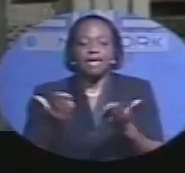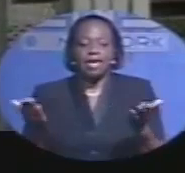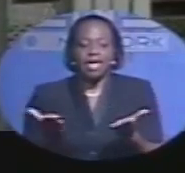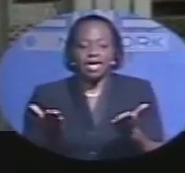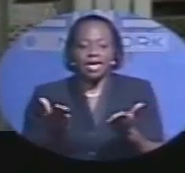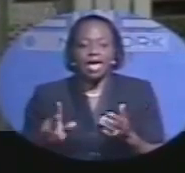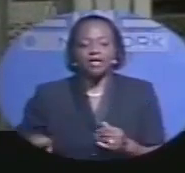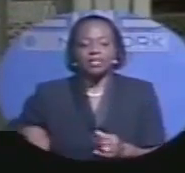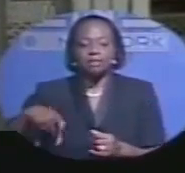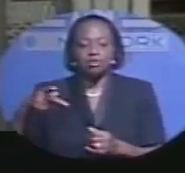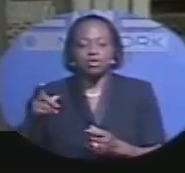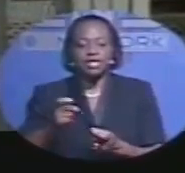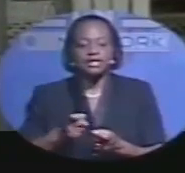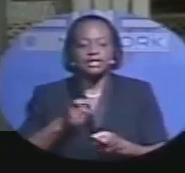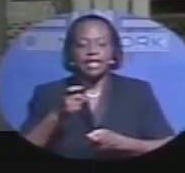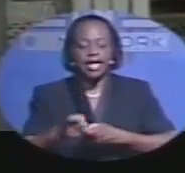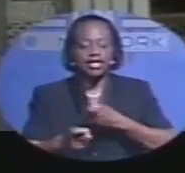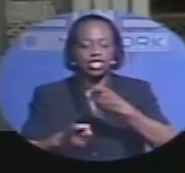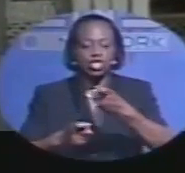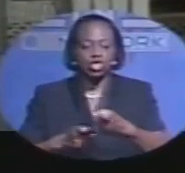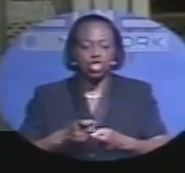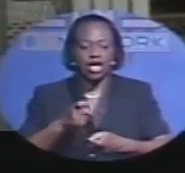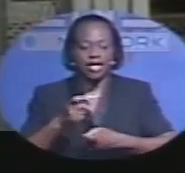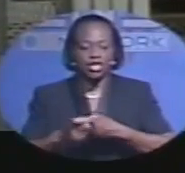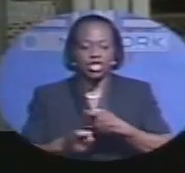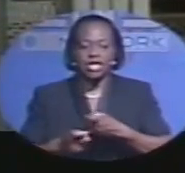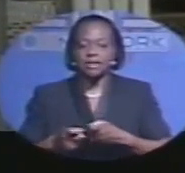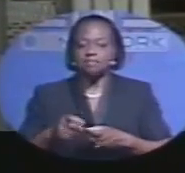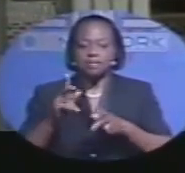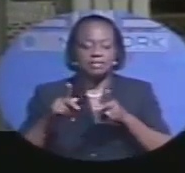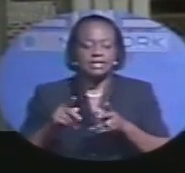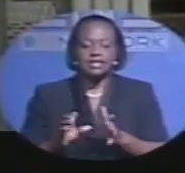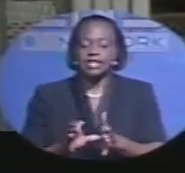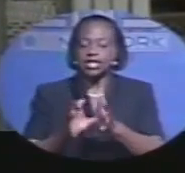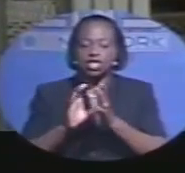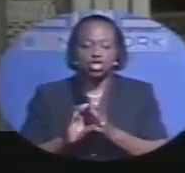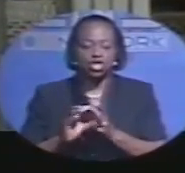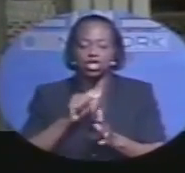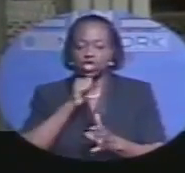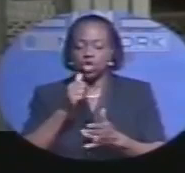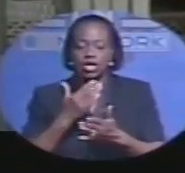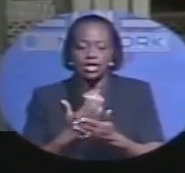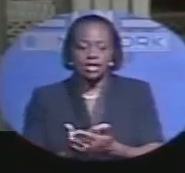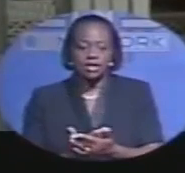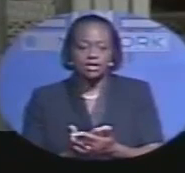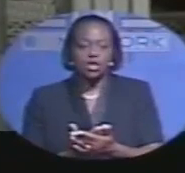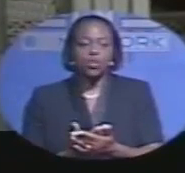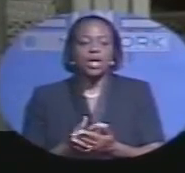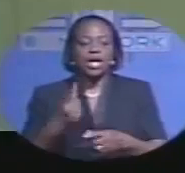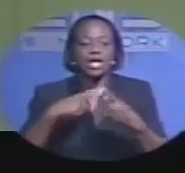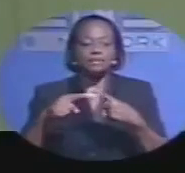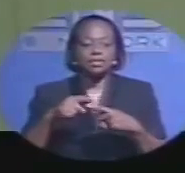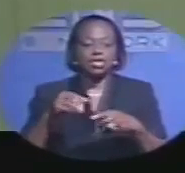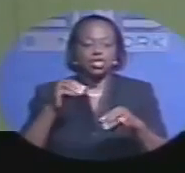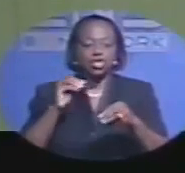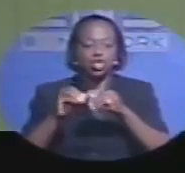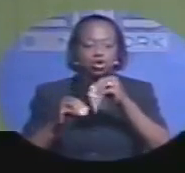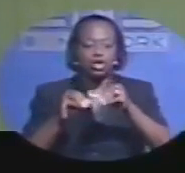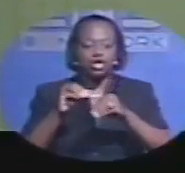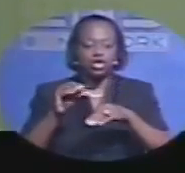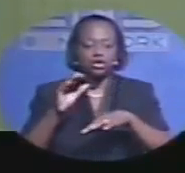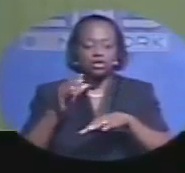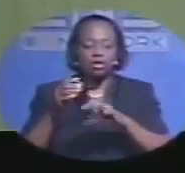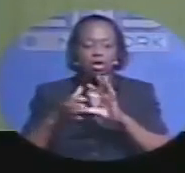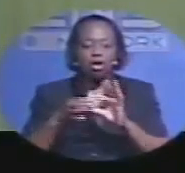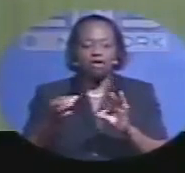Produce Exchange, officials rate the conditions here as less than ideal when it comes to the proper storage of produce. This is not an ideal